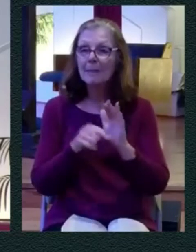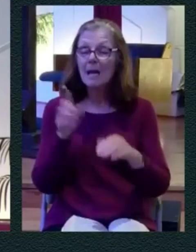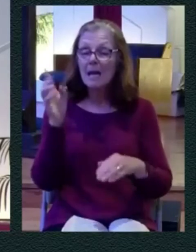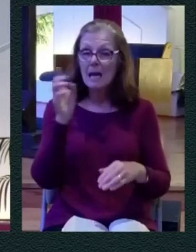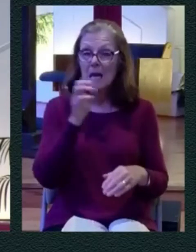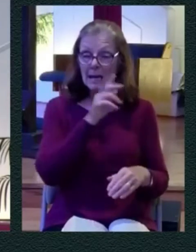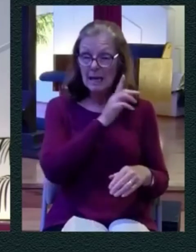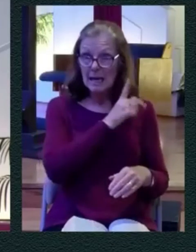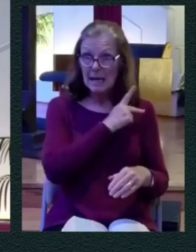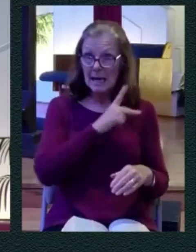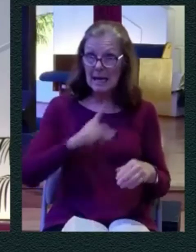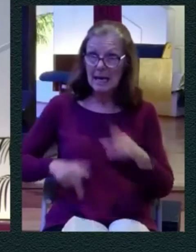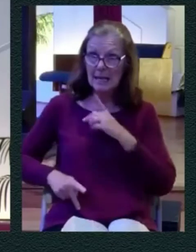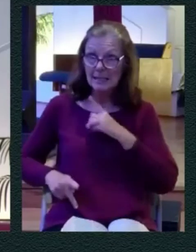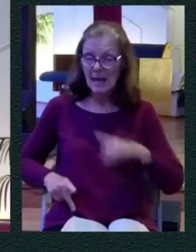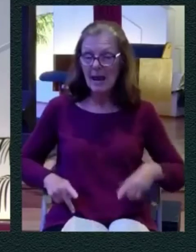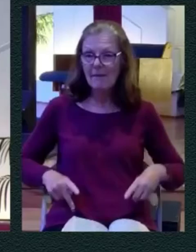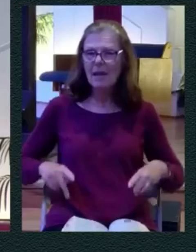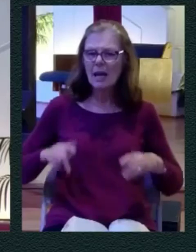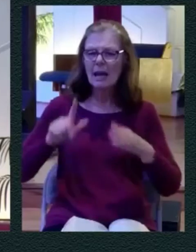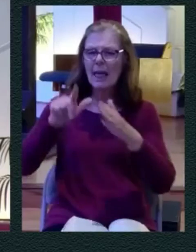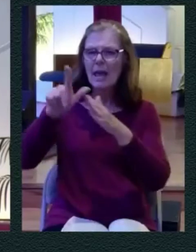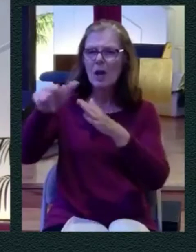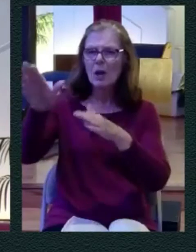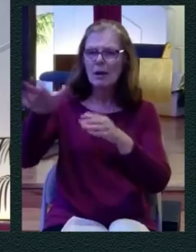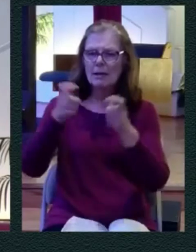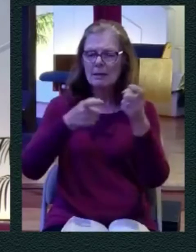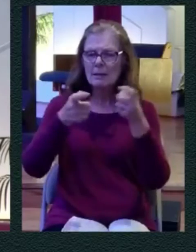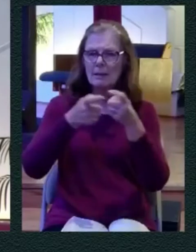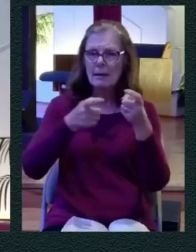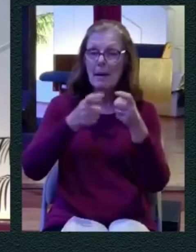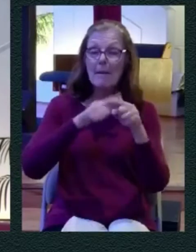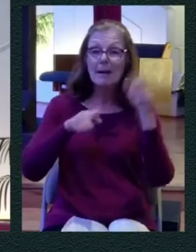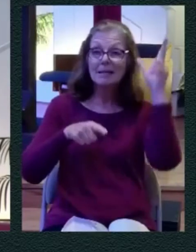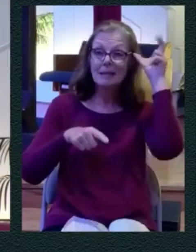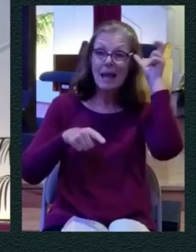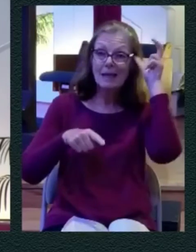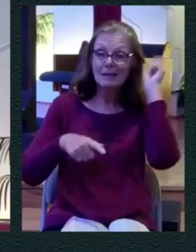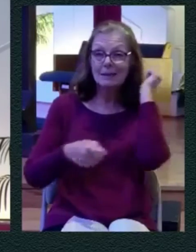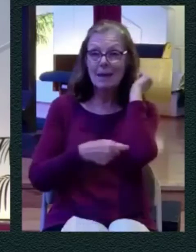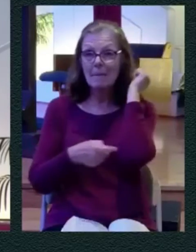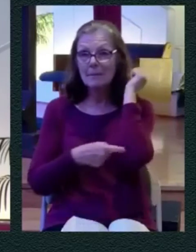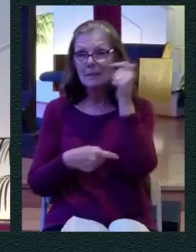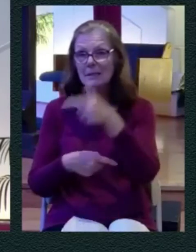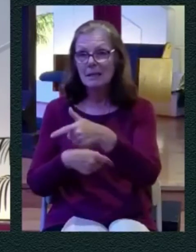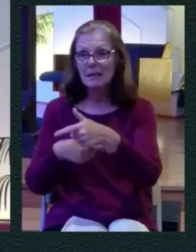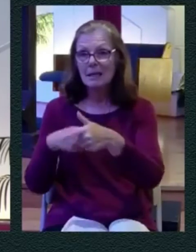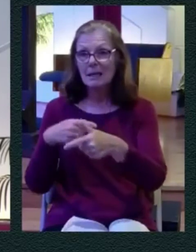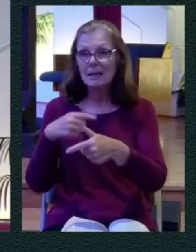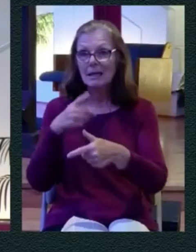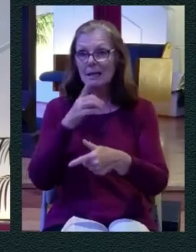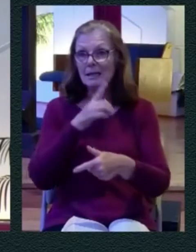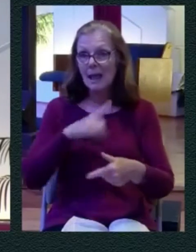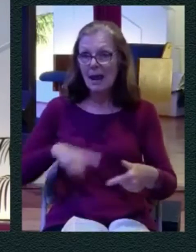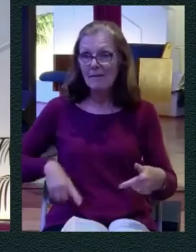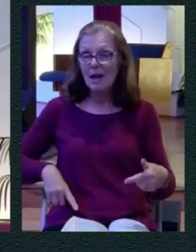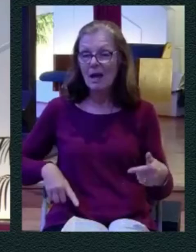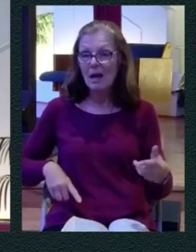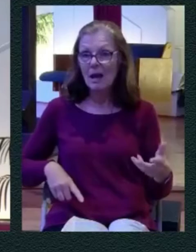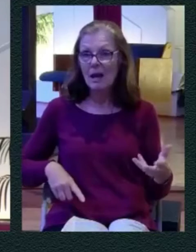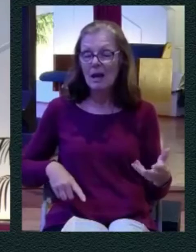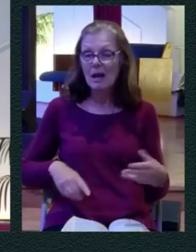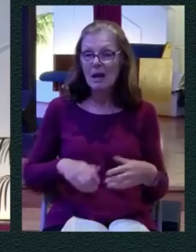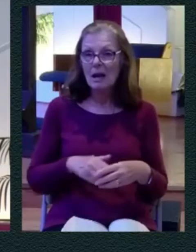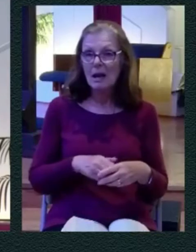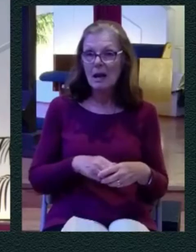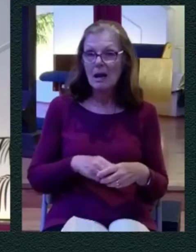and Satan comes and begins to tempt David. And his temptation is kind of along these lines. David,